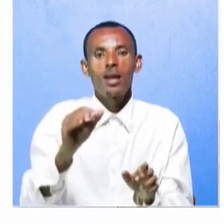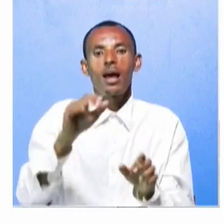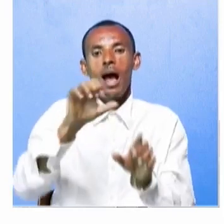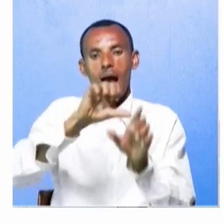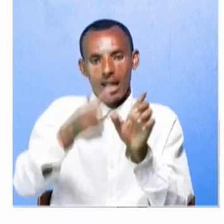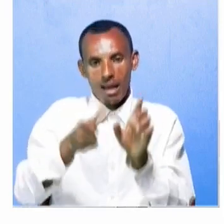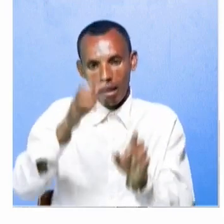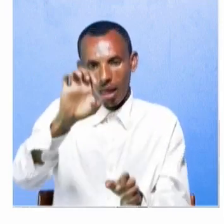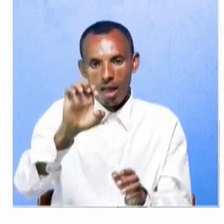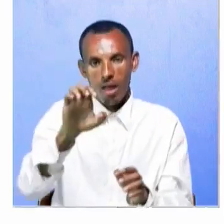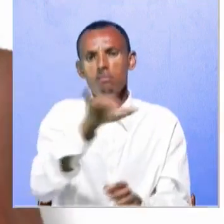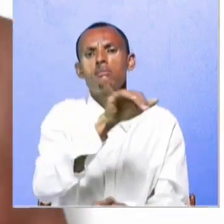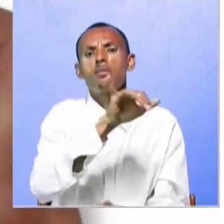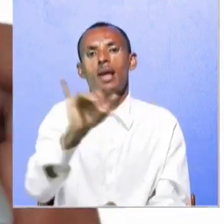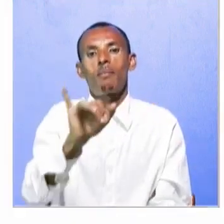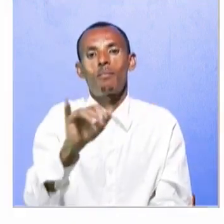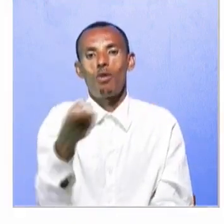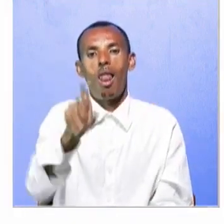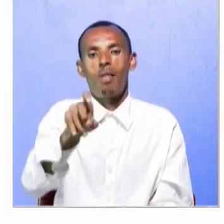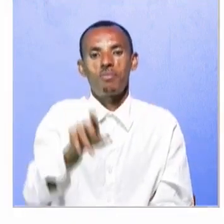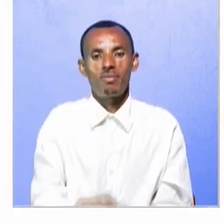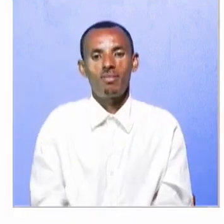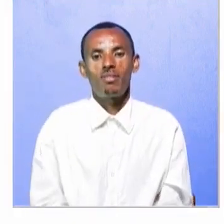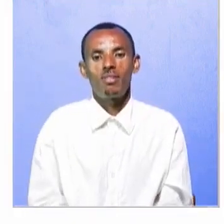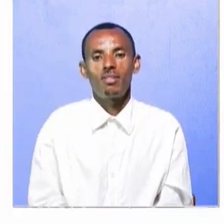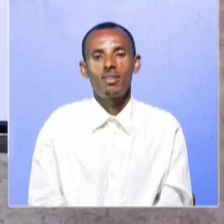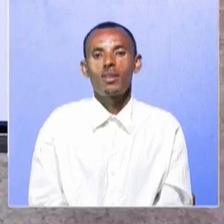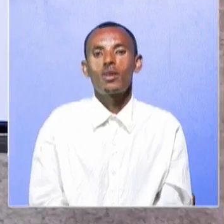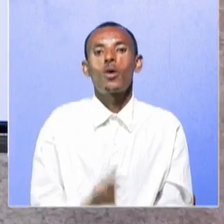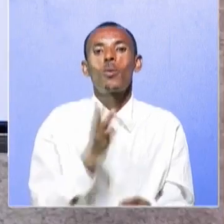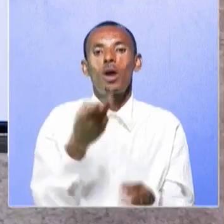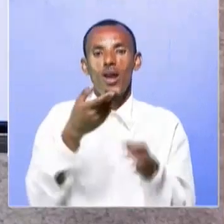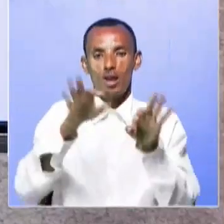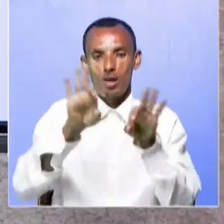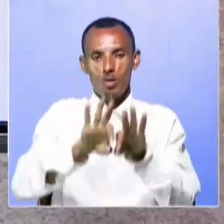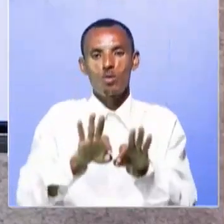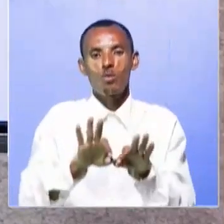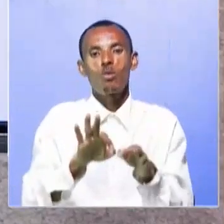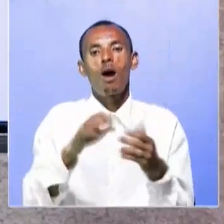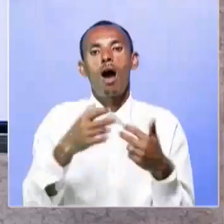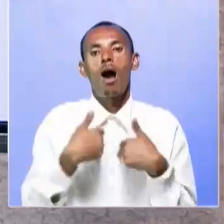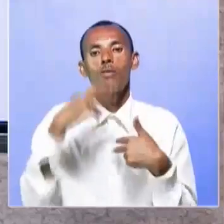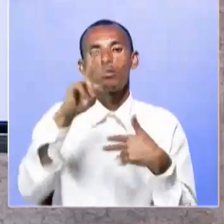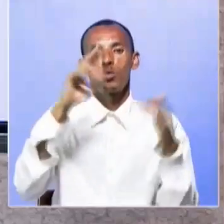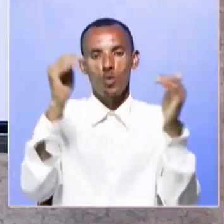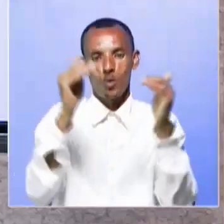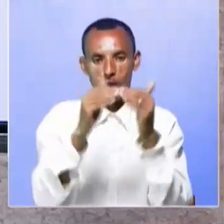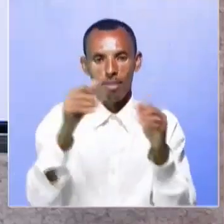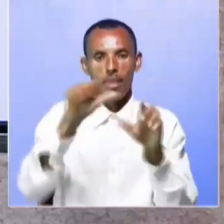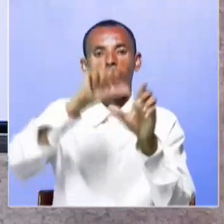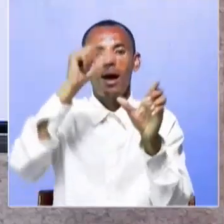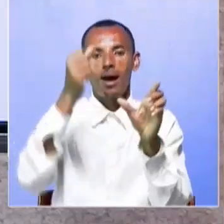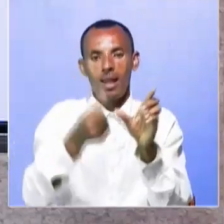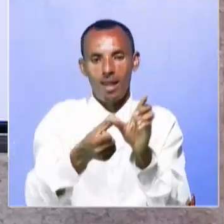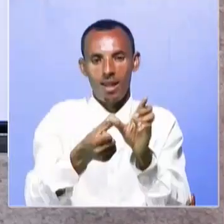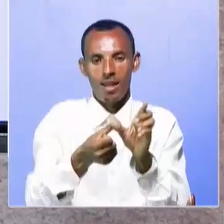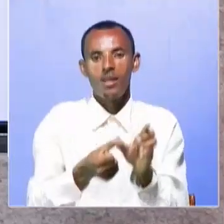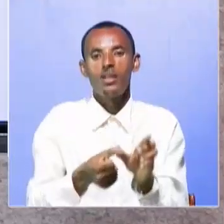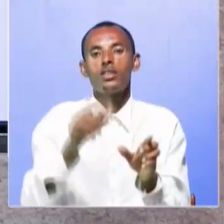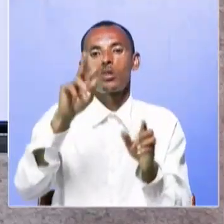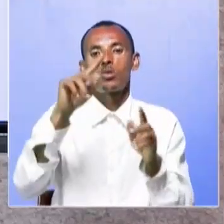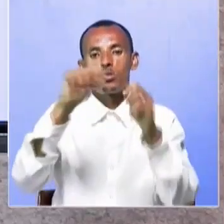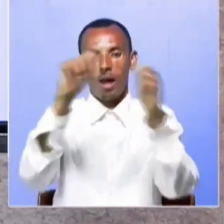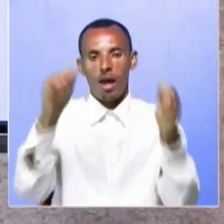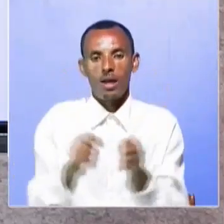be the same. Okay, so we need to have two congruent angles to say the two triangles